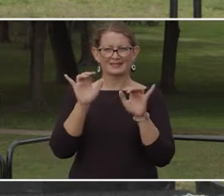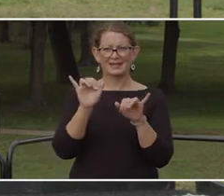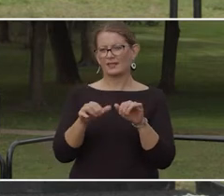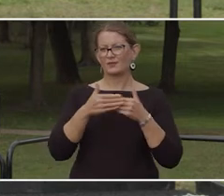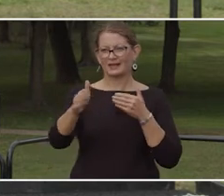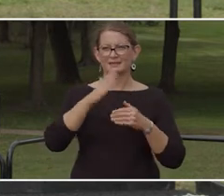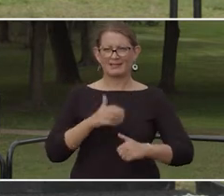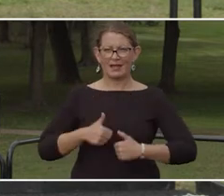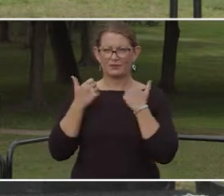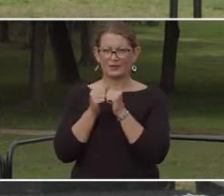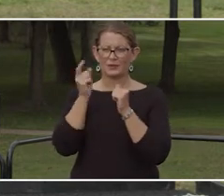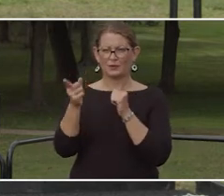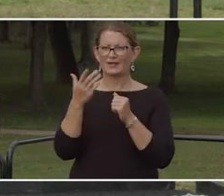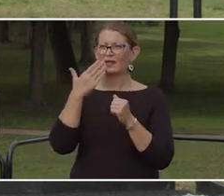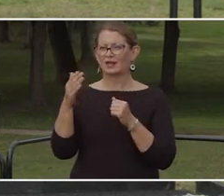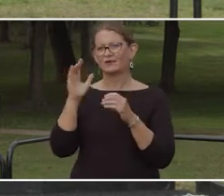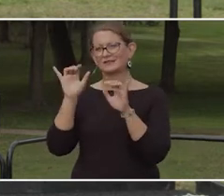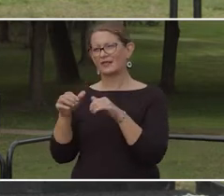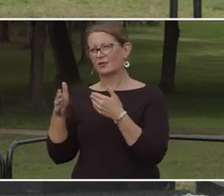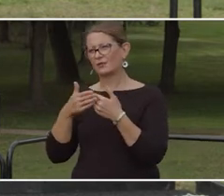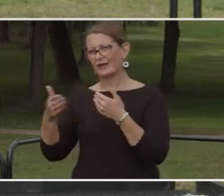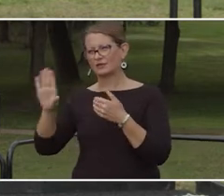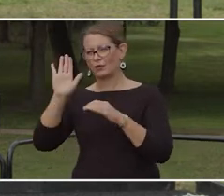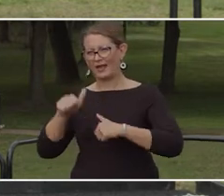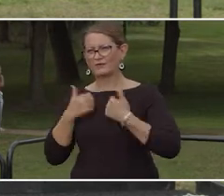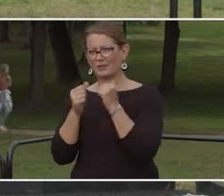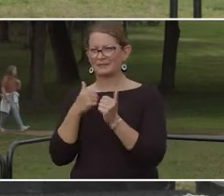you. Thank you for spending the rest of your life with me.